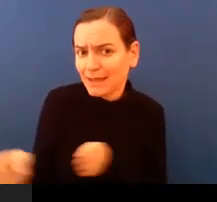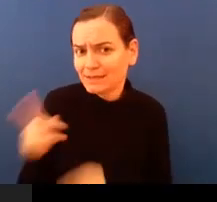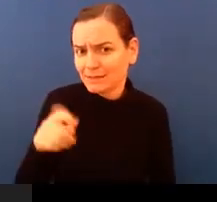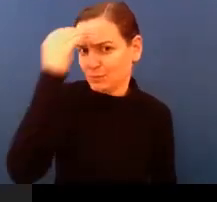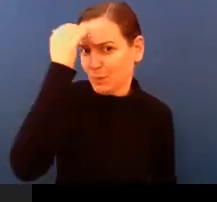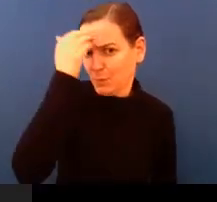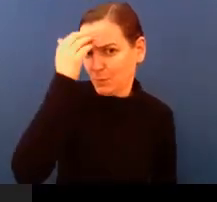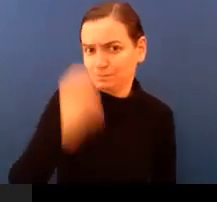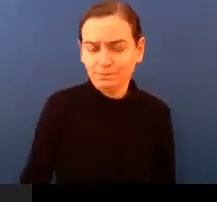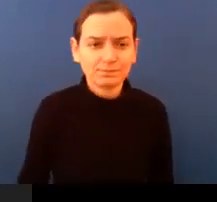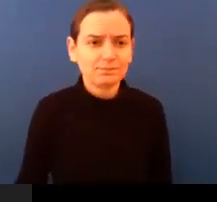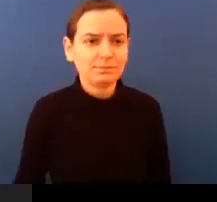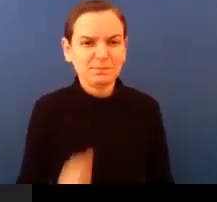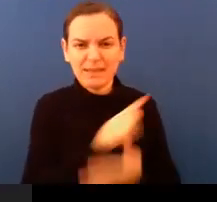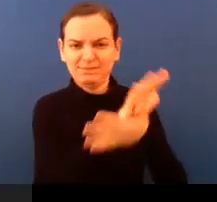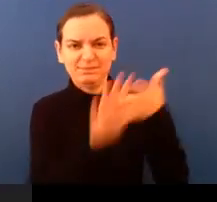dog.